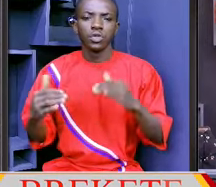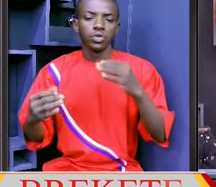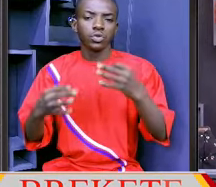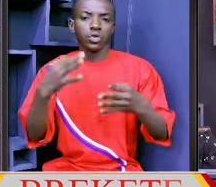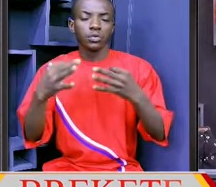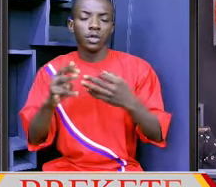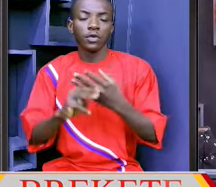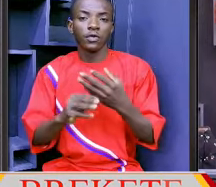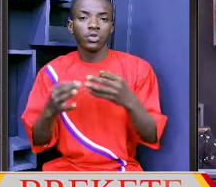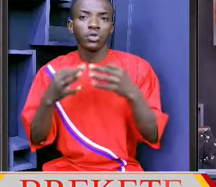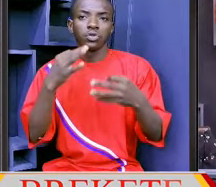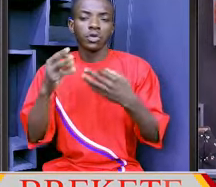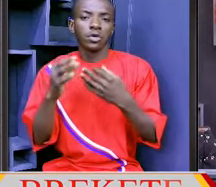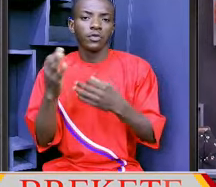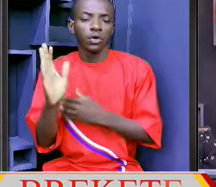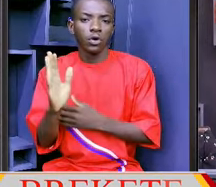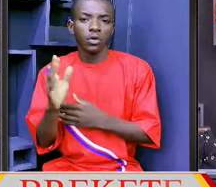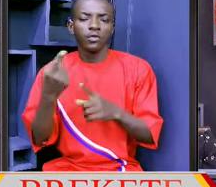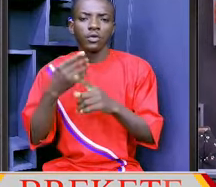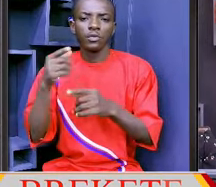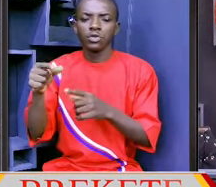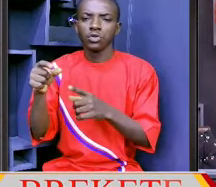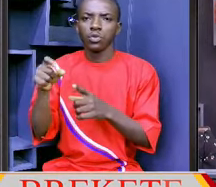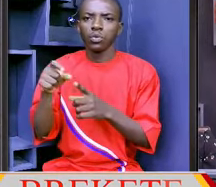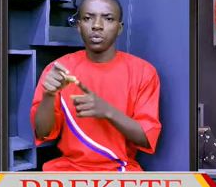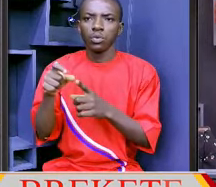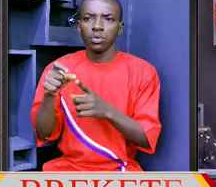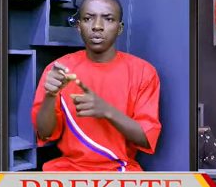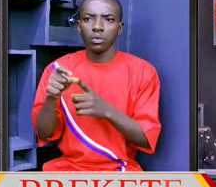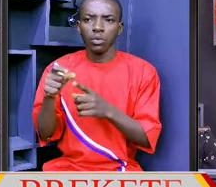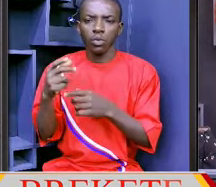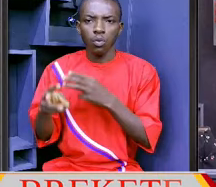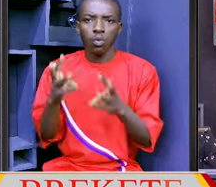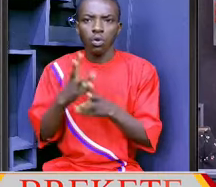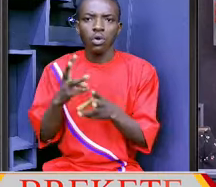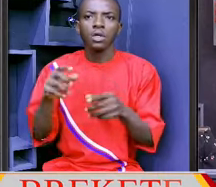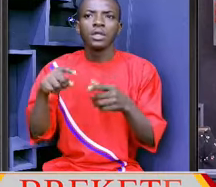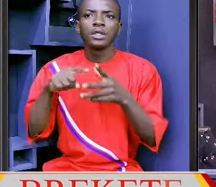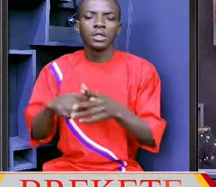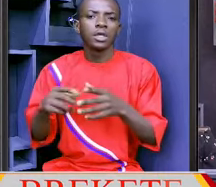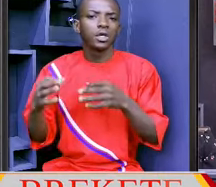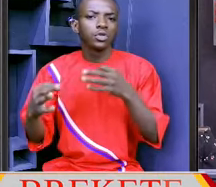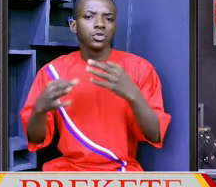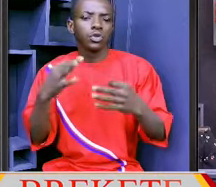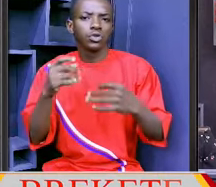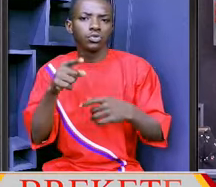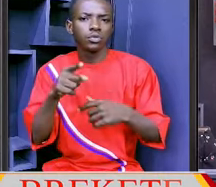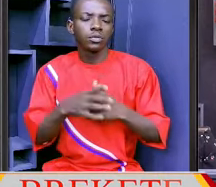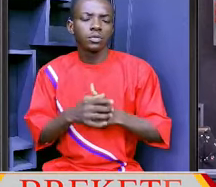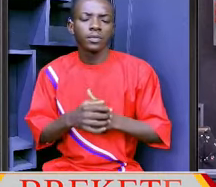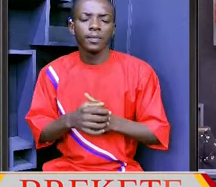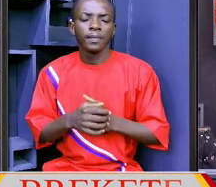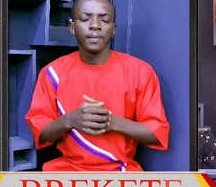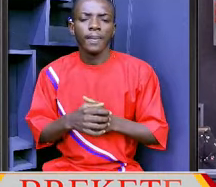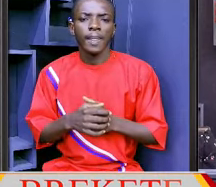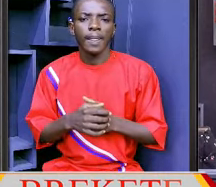Judgment of God, judgment of God. From this world, they can start to judge you.